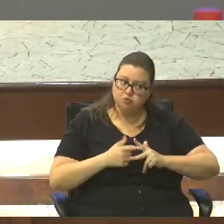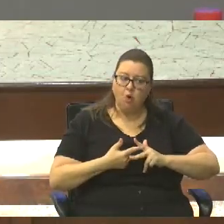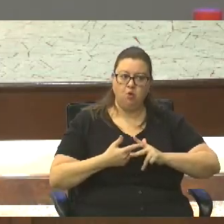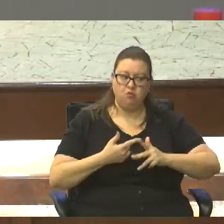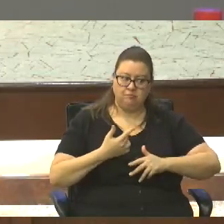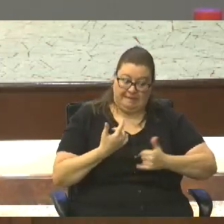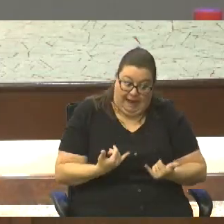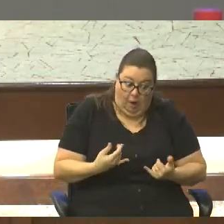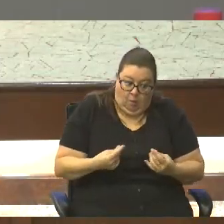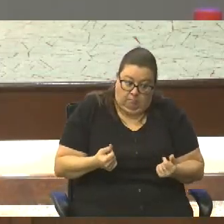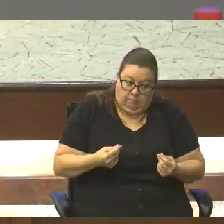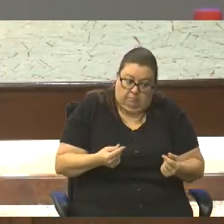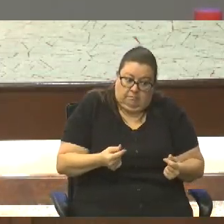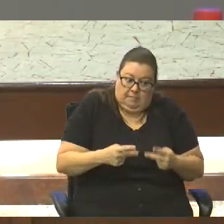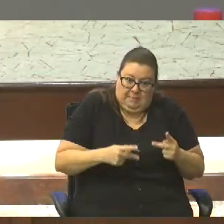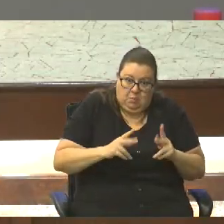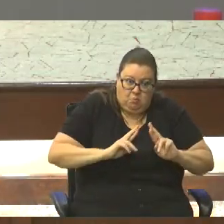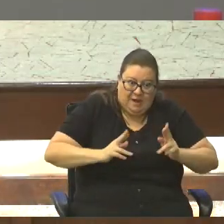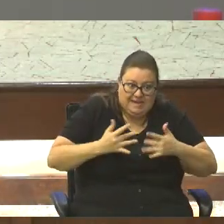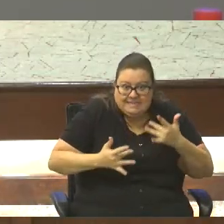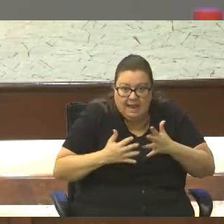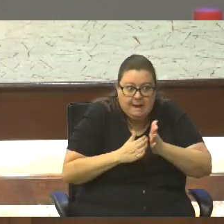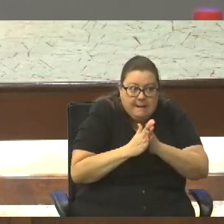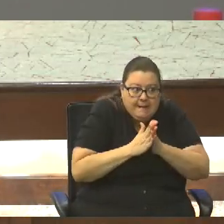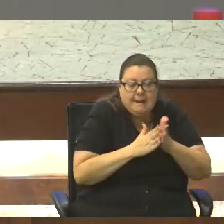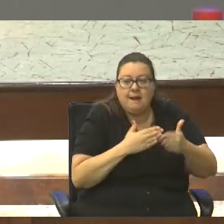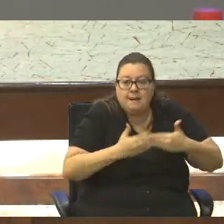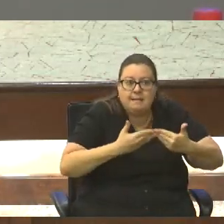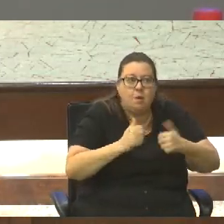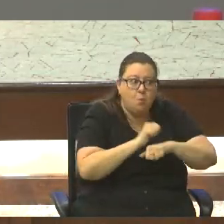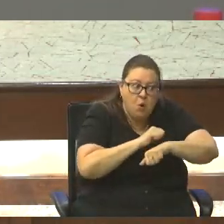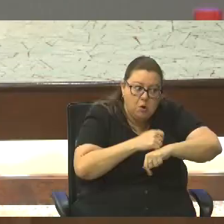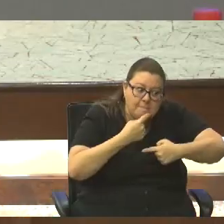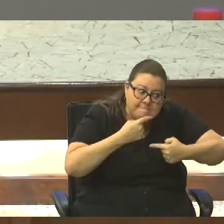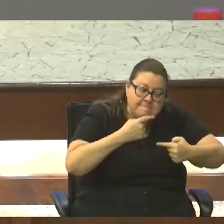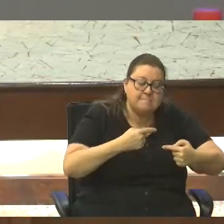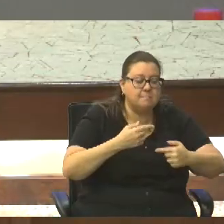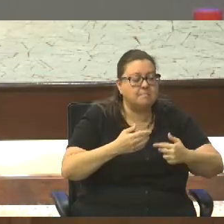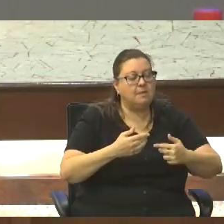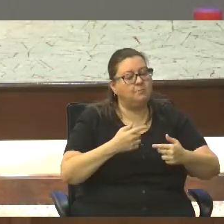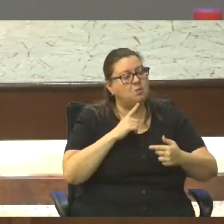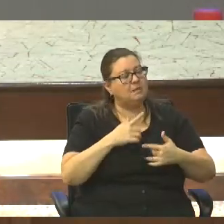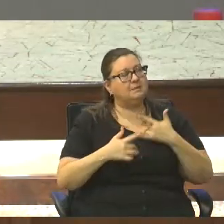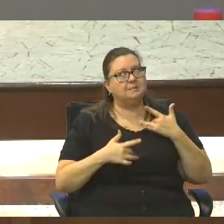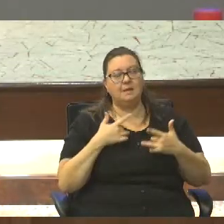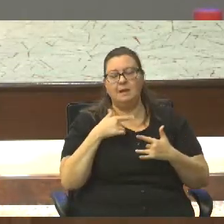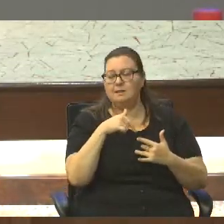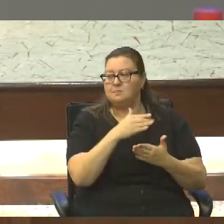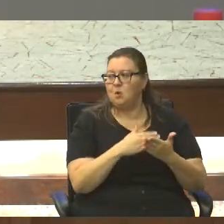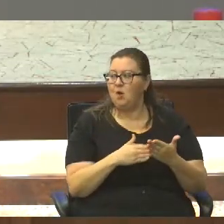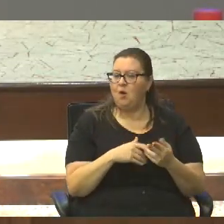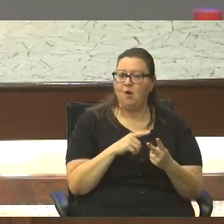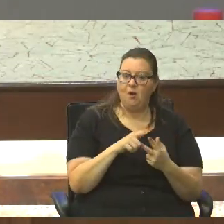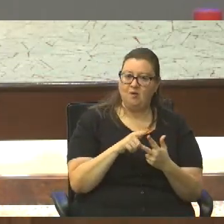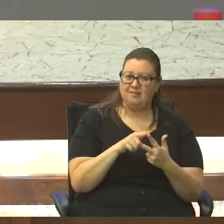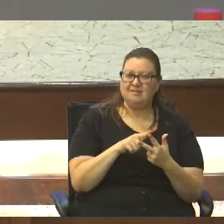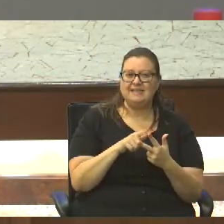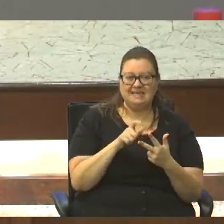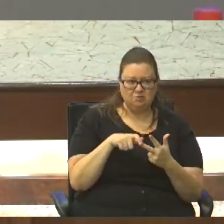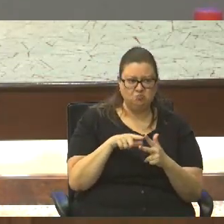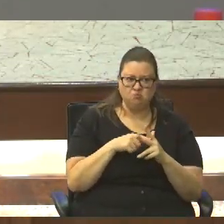that STEAM Center works in Waco. And so I'm excited that this part really gets